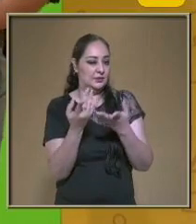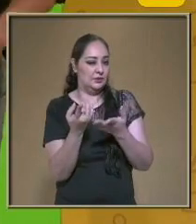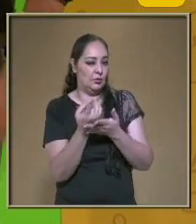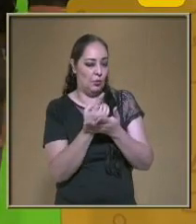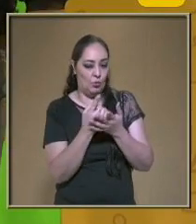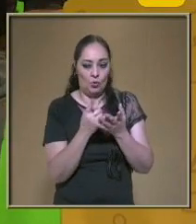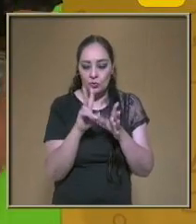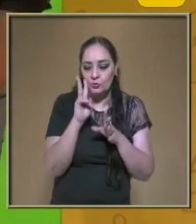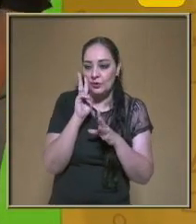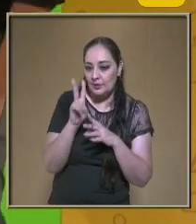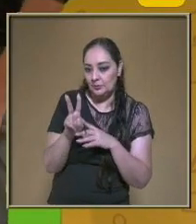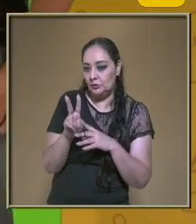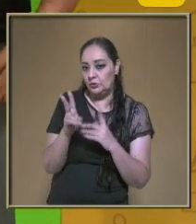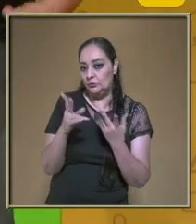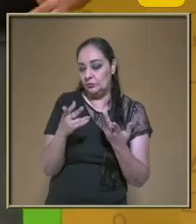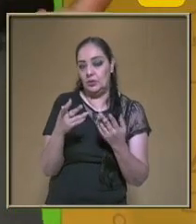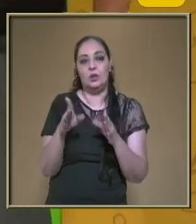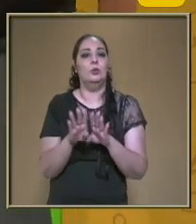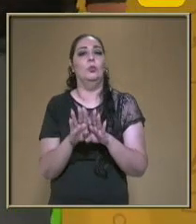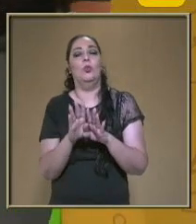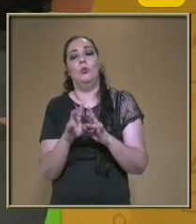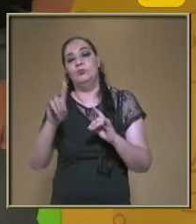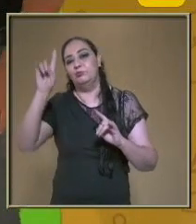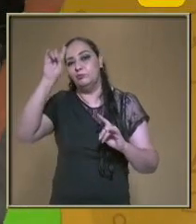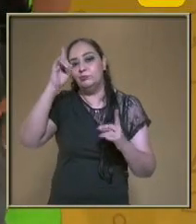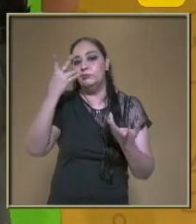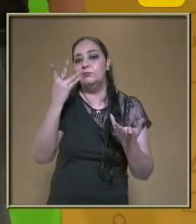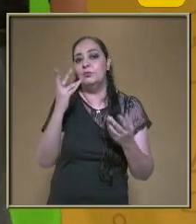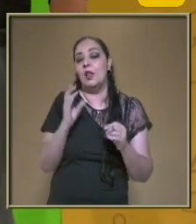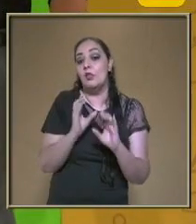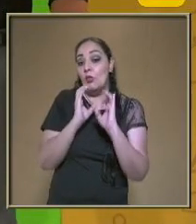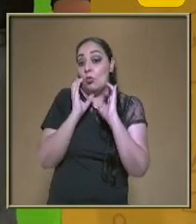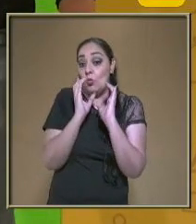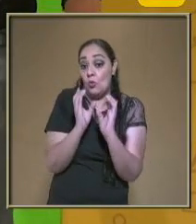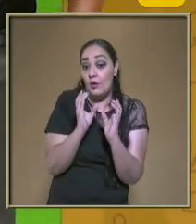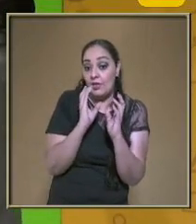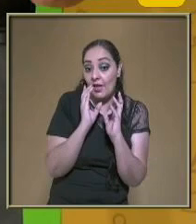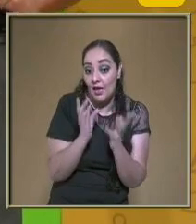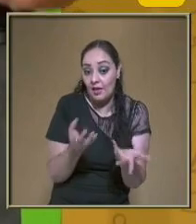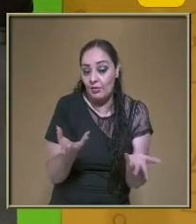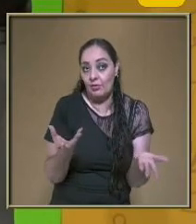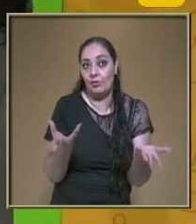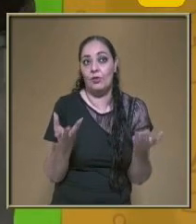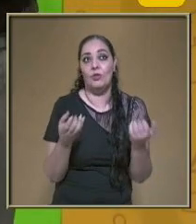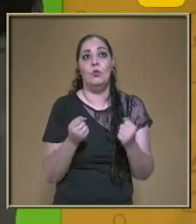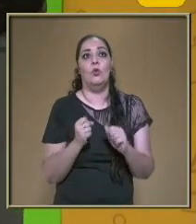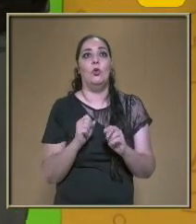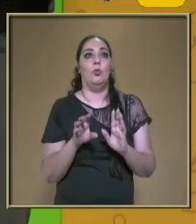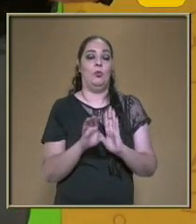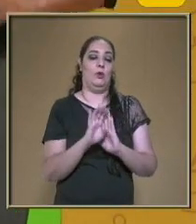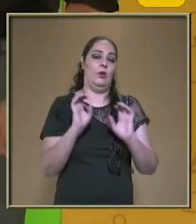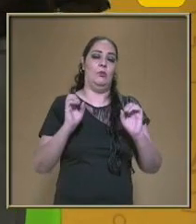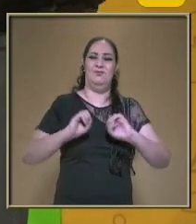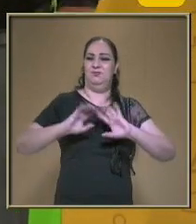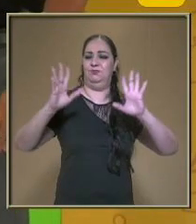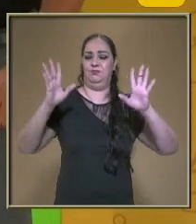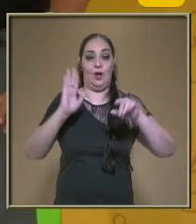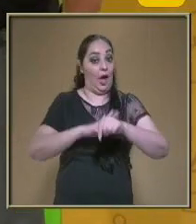the yellow indications, the caution message, caution, like an alarm,